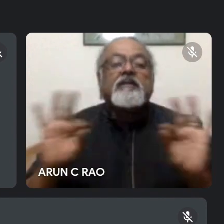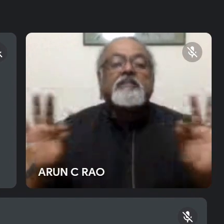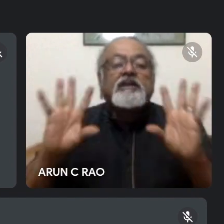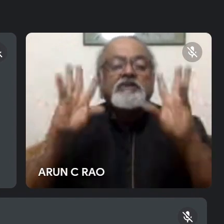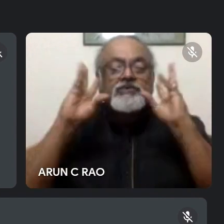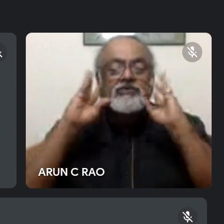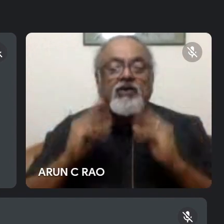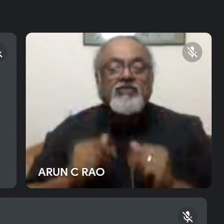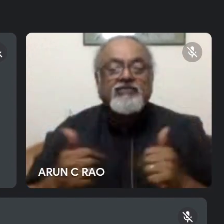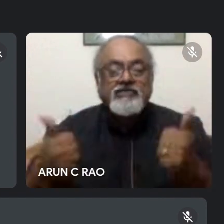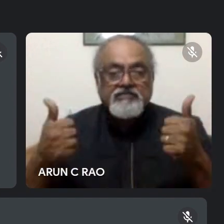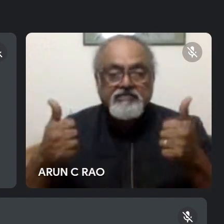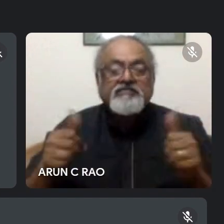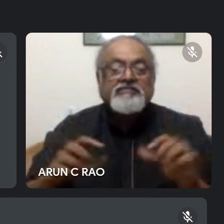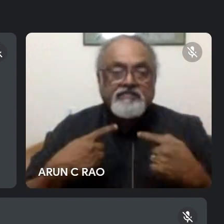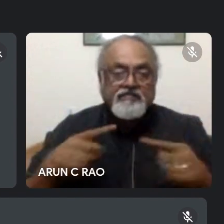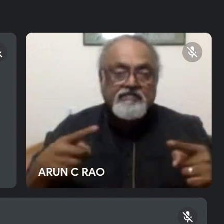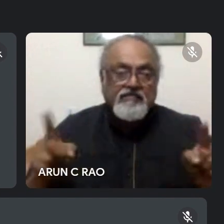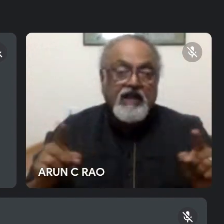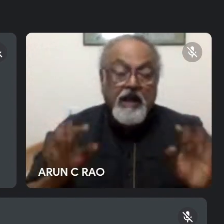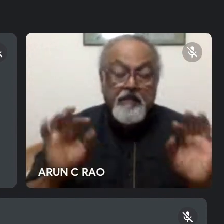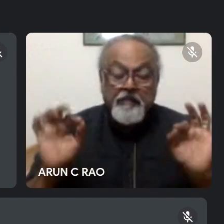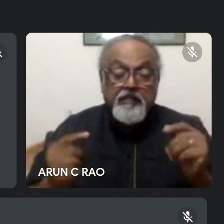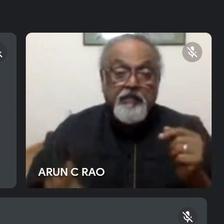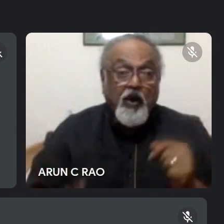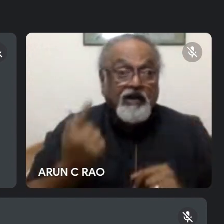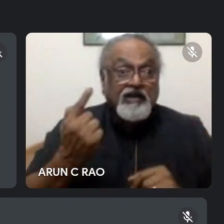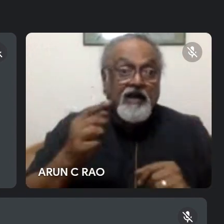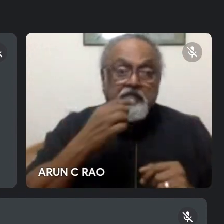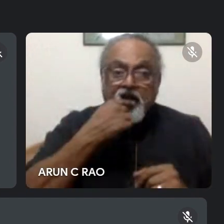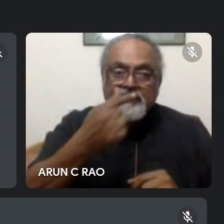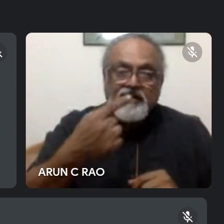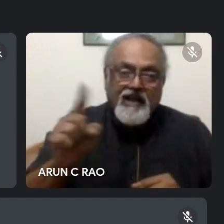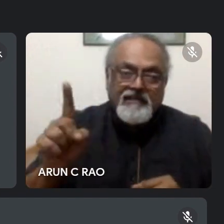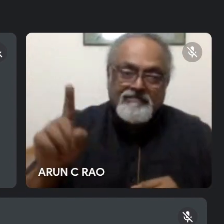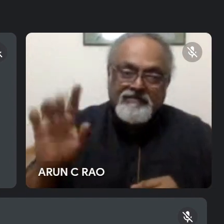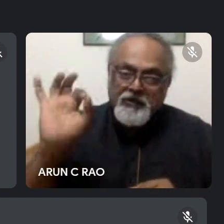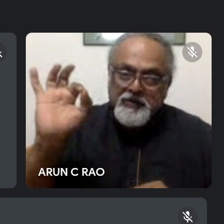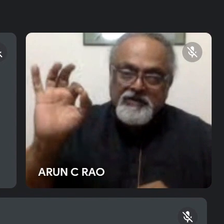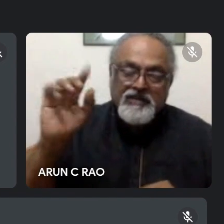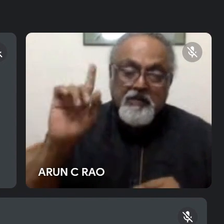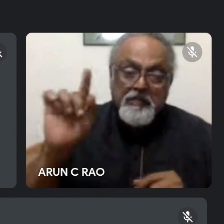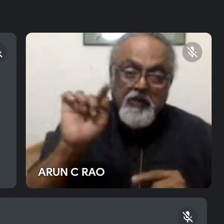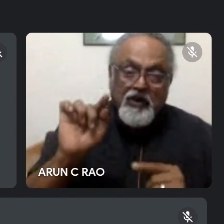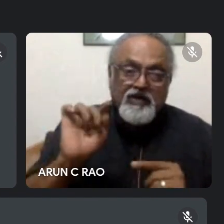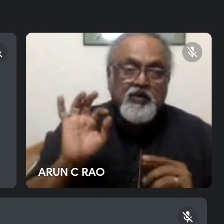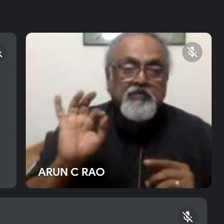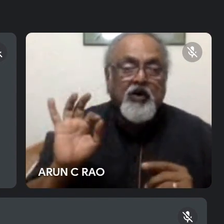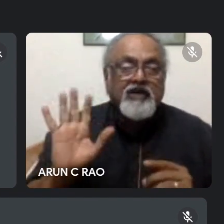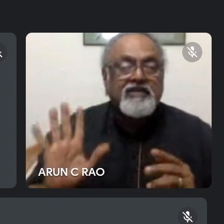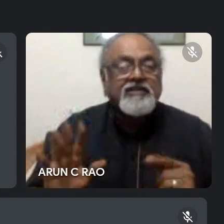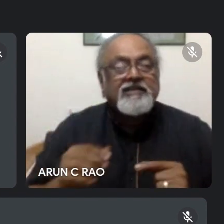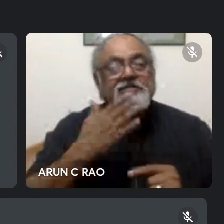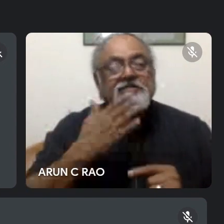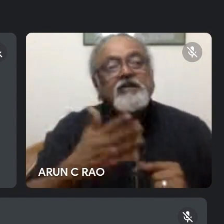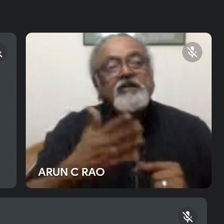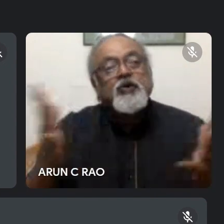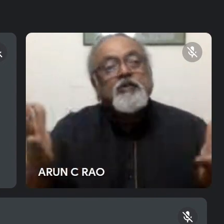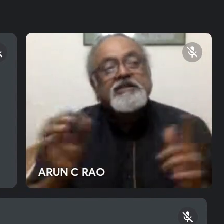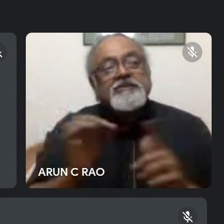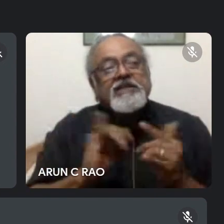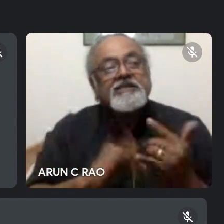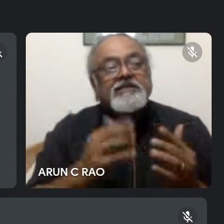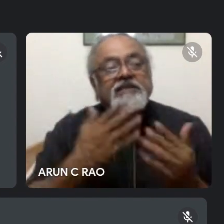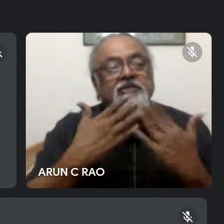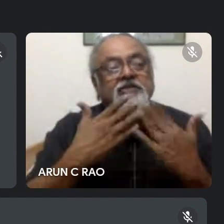that's really wonderful. Thanks for bringing that point. Right. Thanks so much for taking your time off, Priyank, and sharing your experiences.